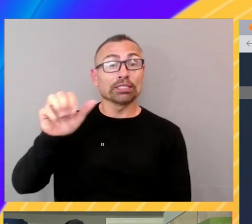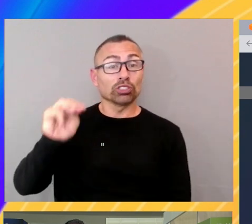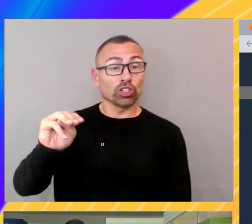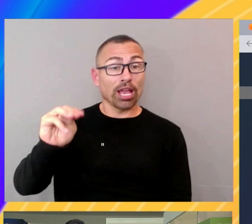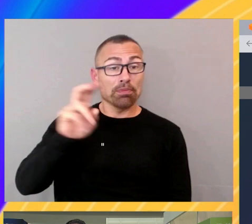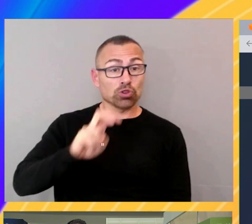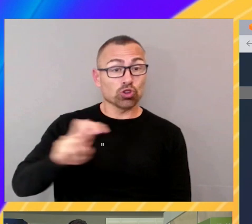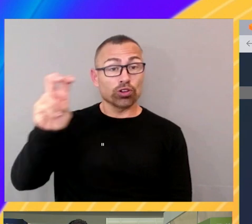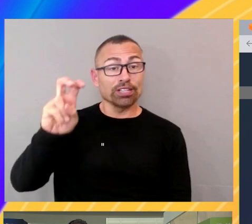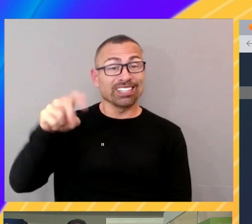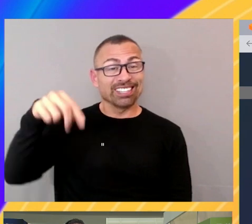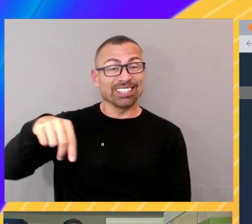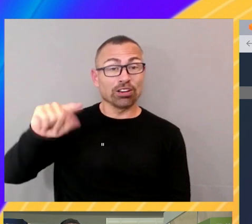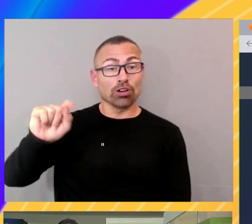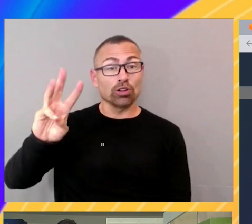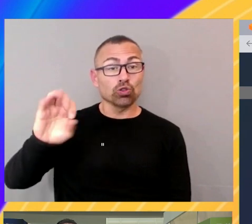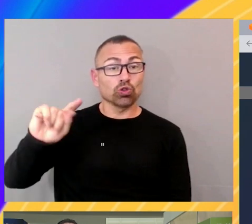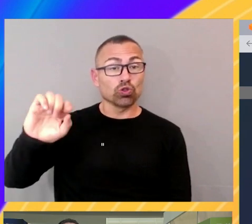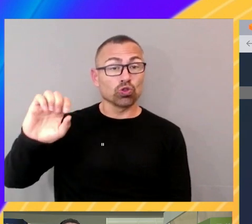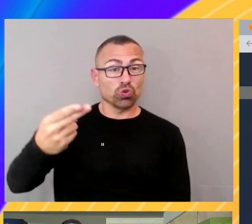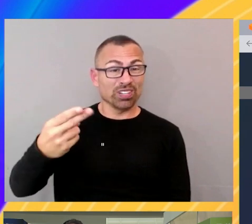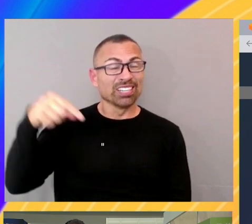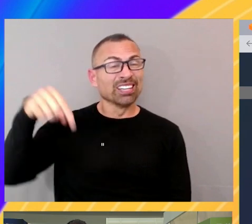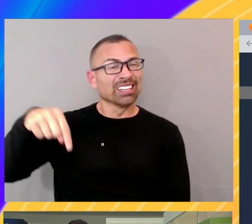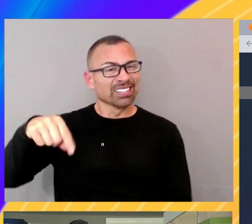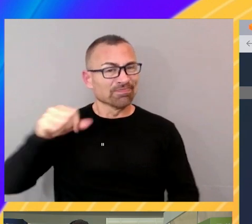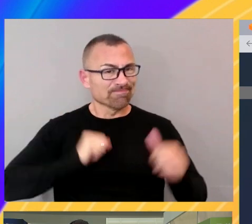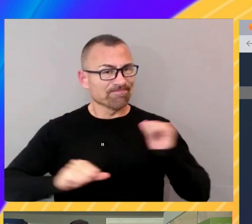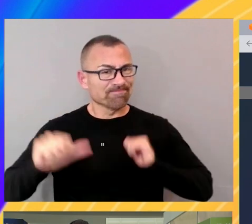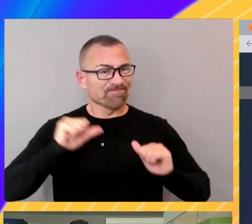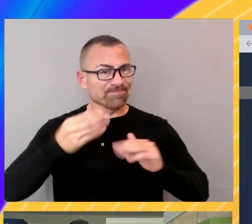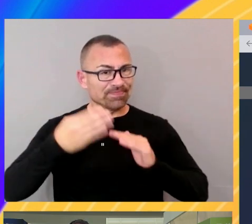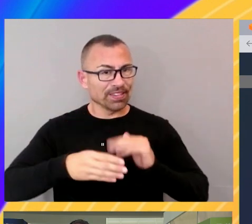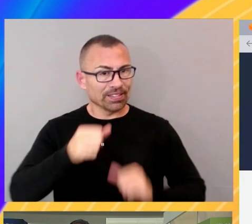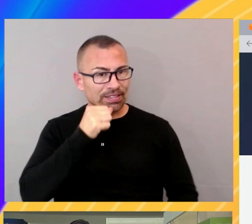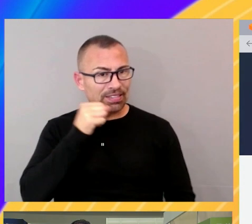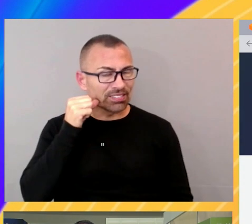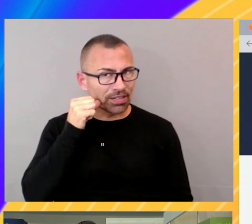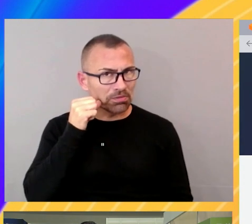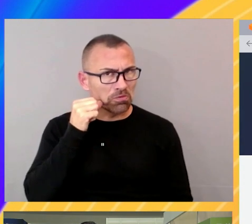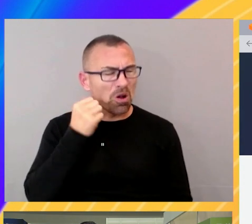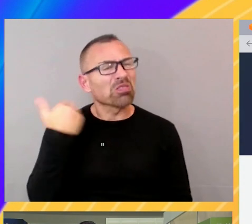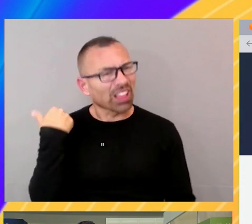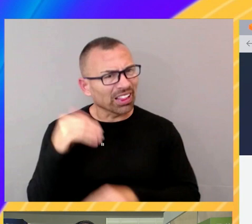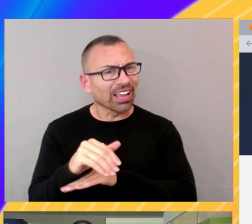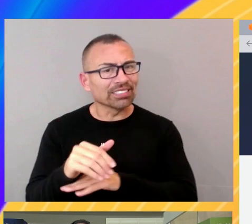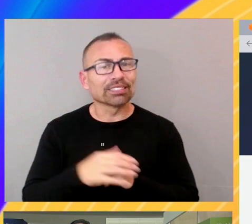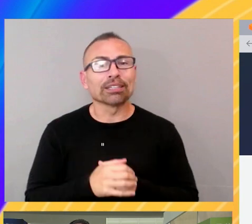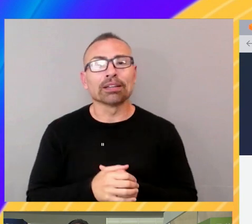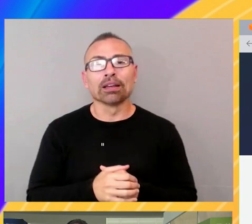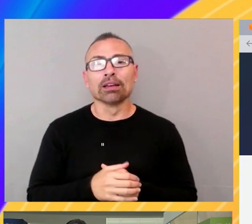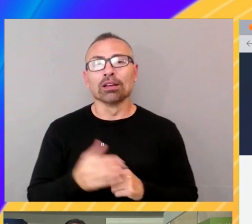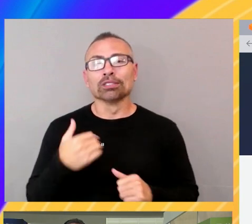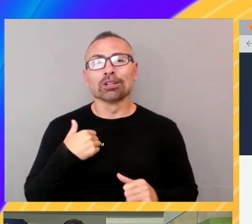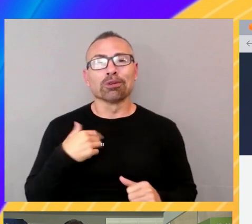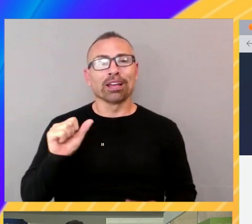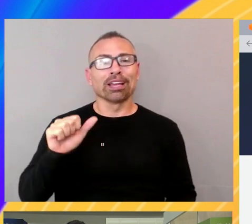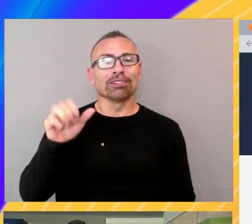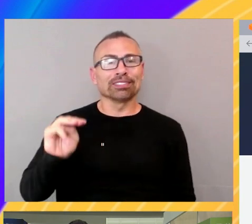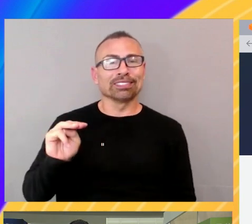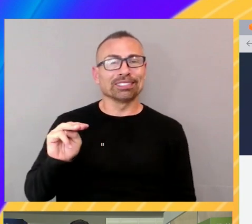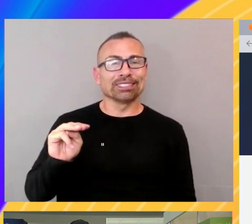just ended yesterday or last night. So we had my friend Sam Biggins. Hey, Sam, how's it going? Not sure if you can see us right